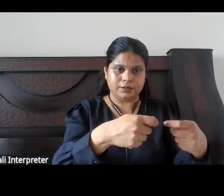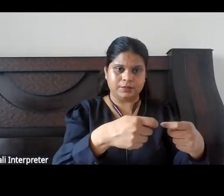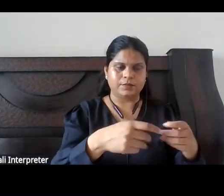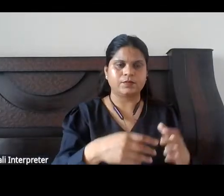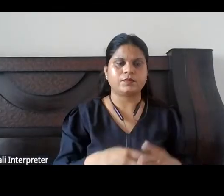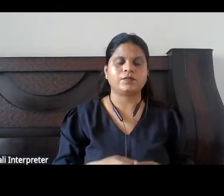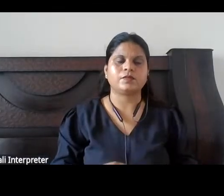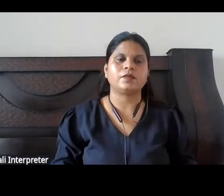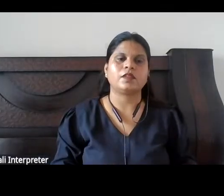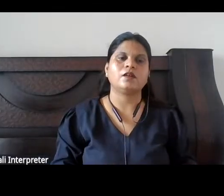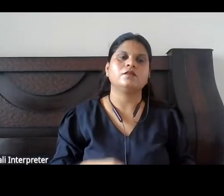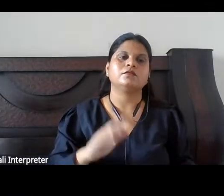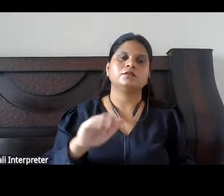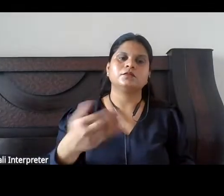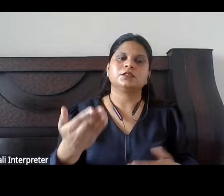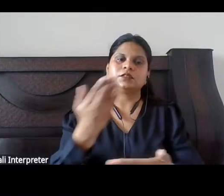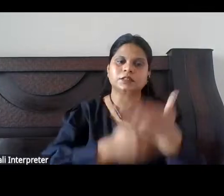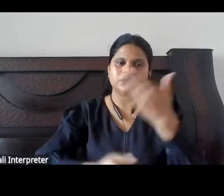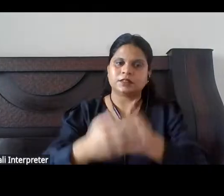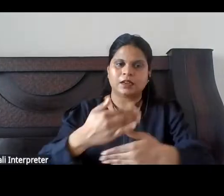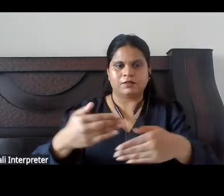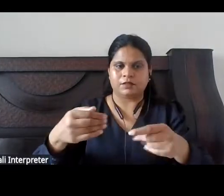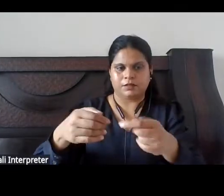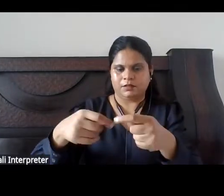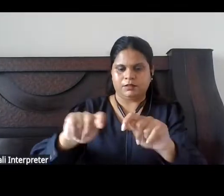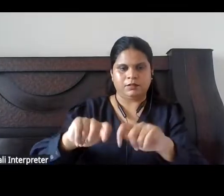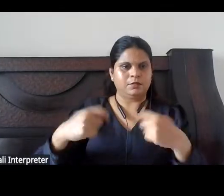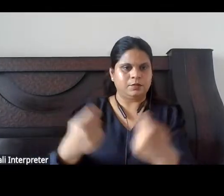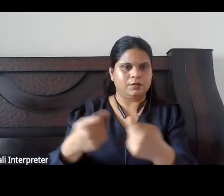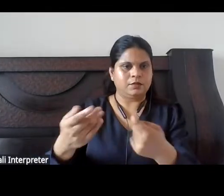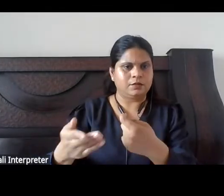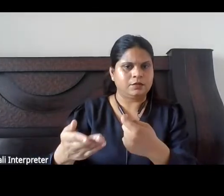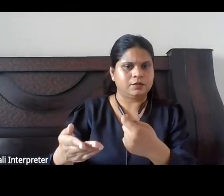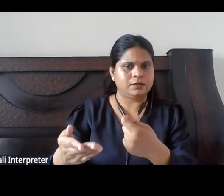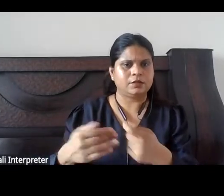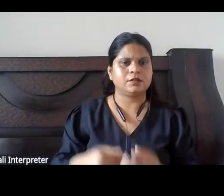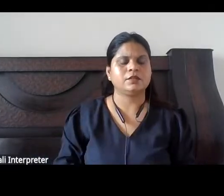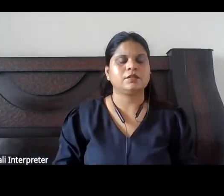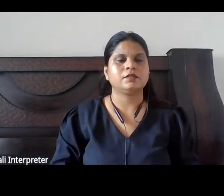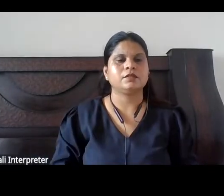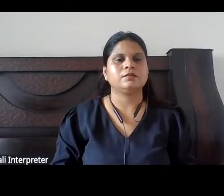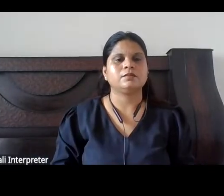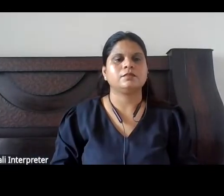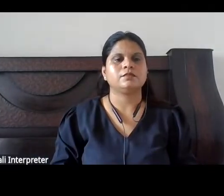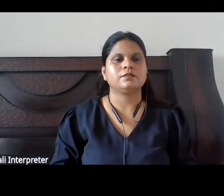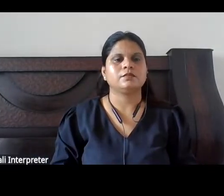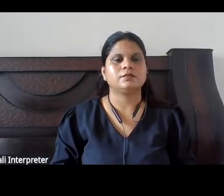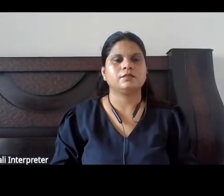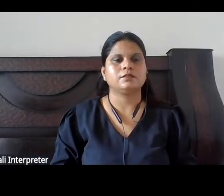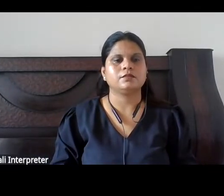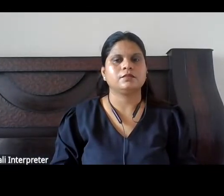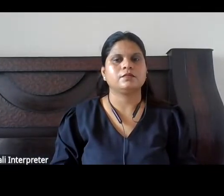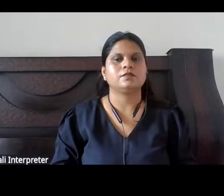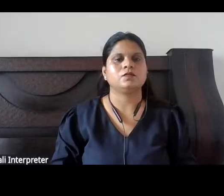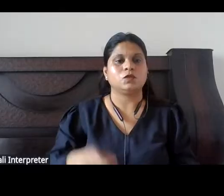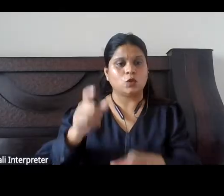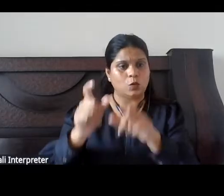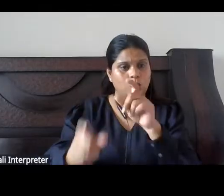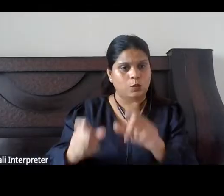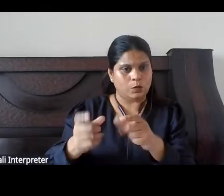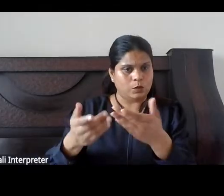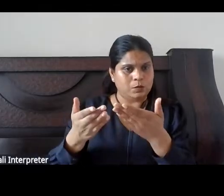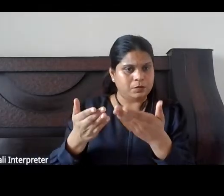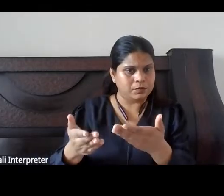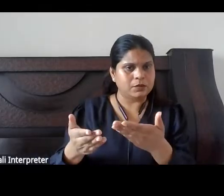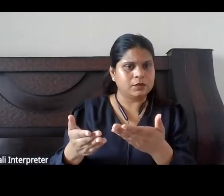and further into invisible disabilities. um, are the enumerators,